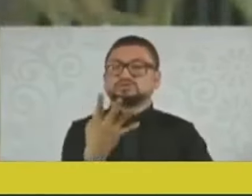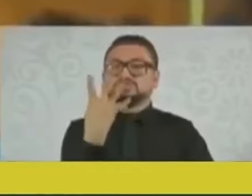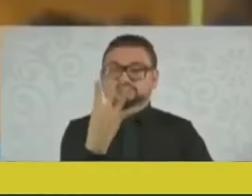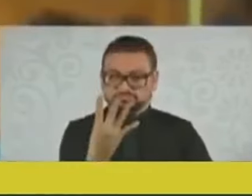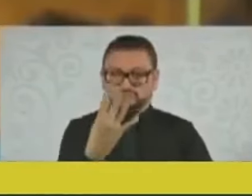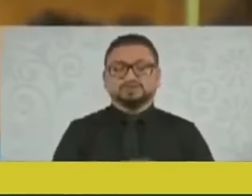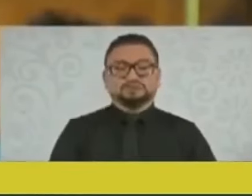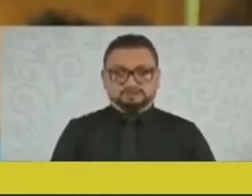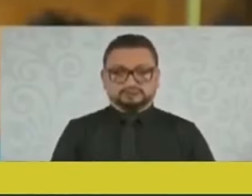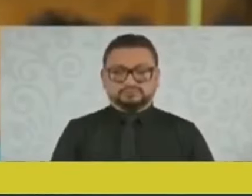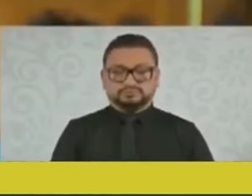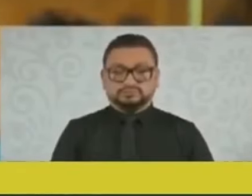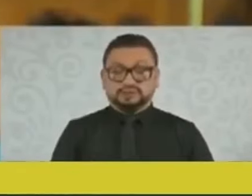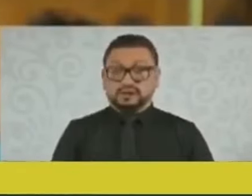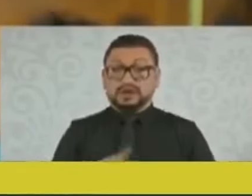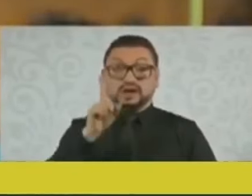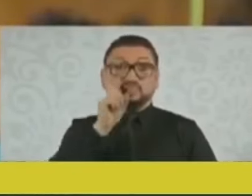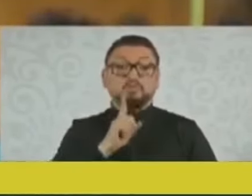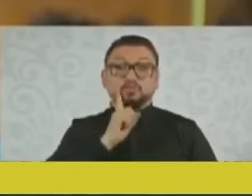rights. 54.